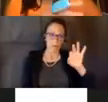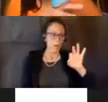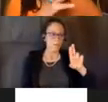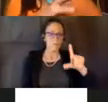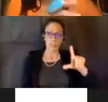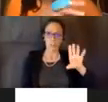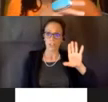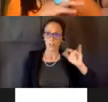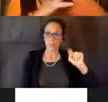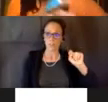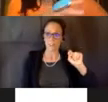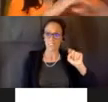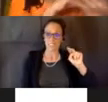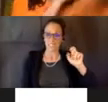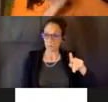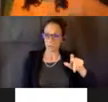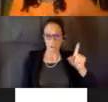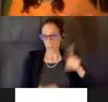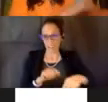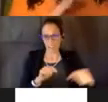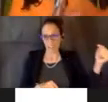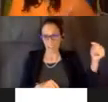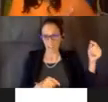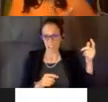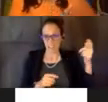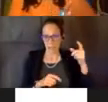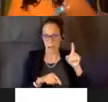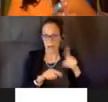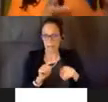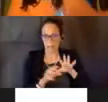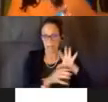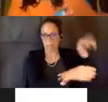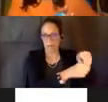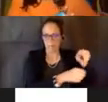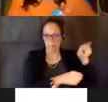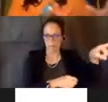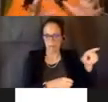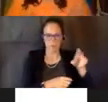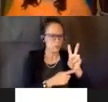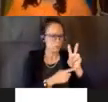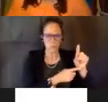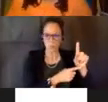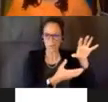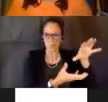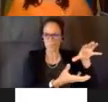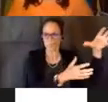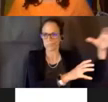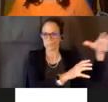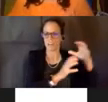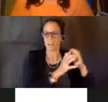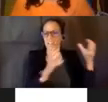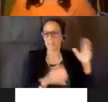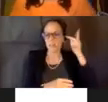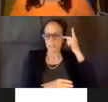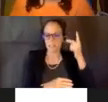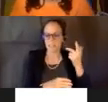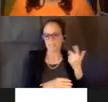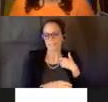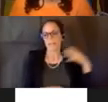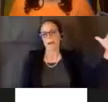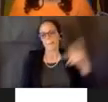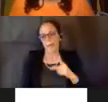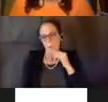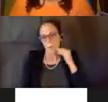I tried, I went there, it was 2001, that's its own whole story. I hung in there for 7 months but couldn't do my research. I came back and wrote a whole